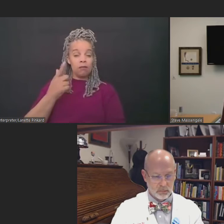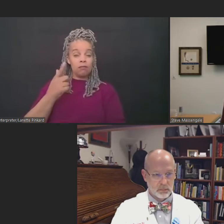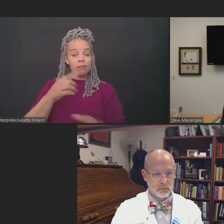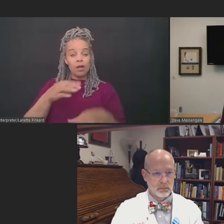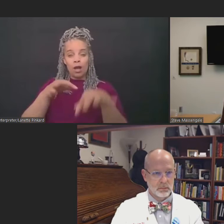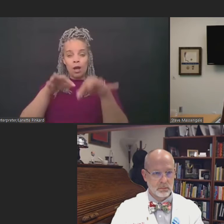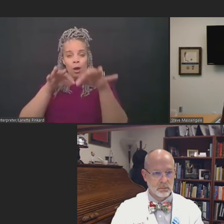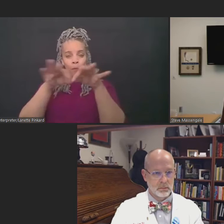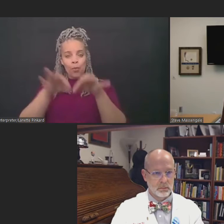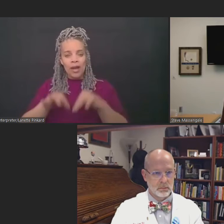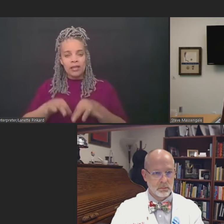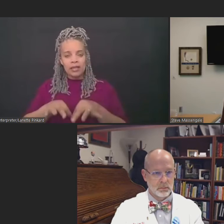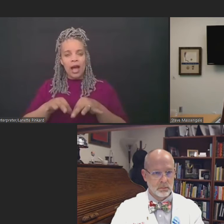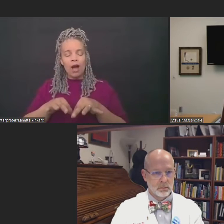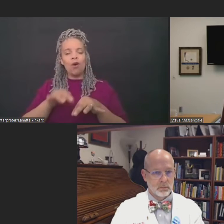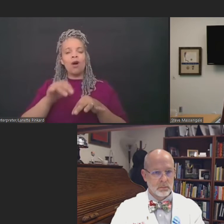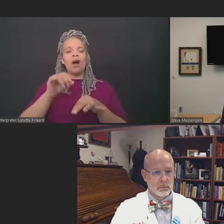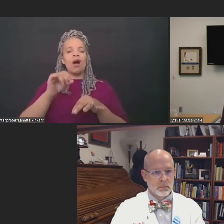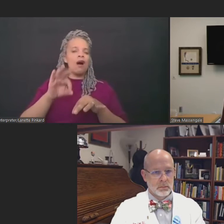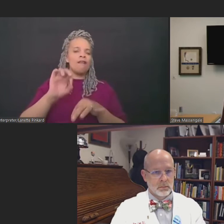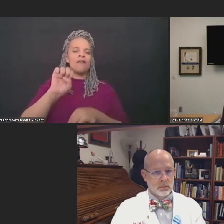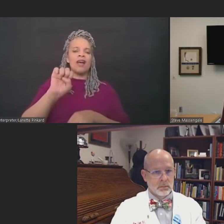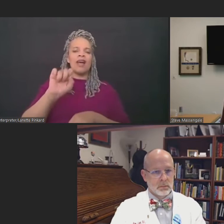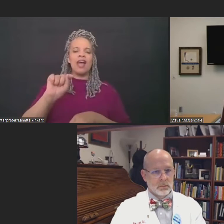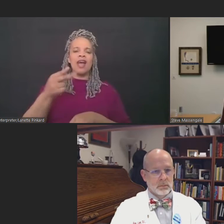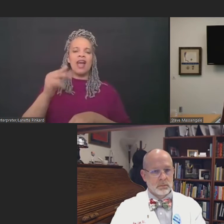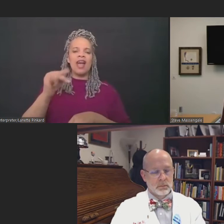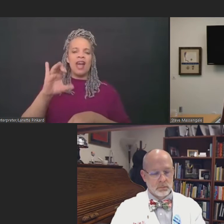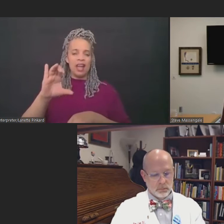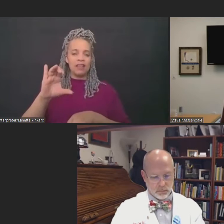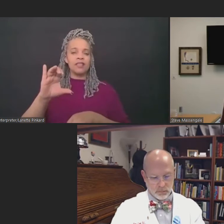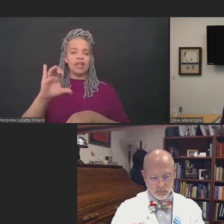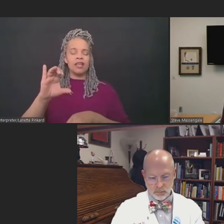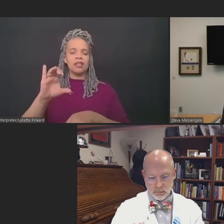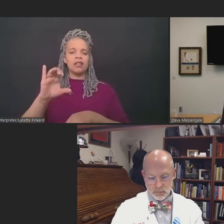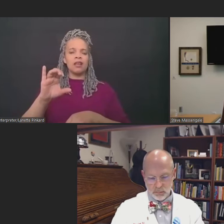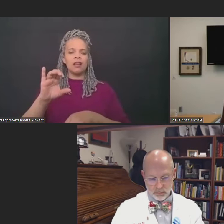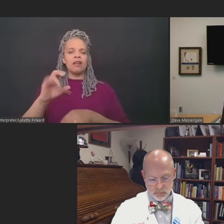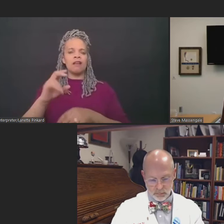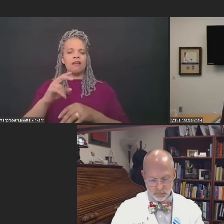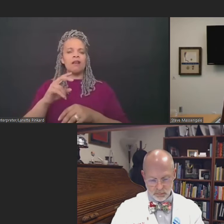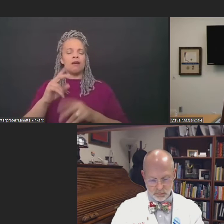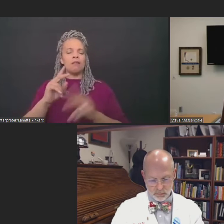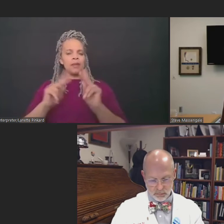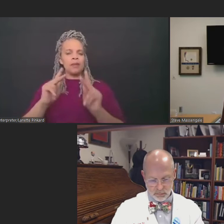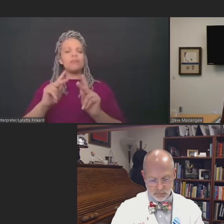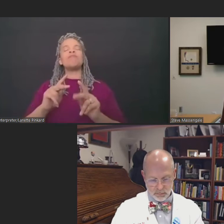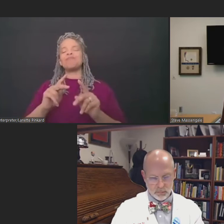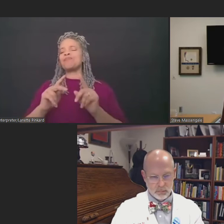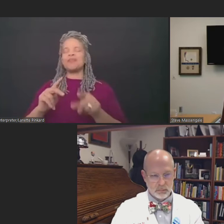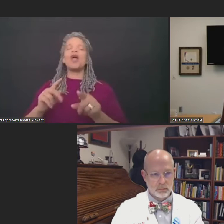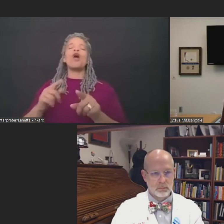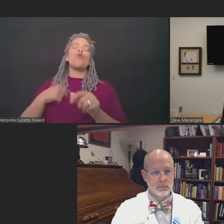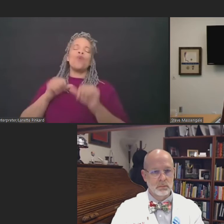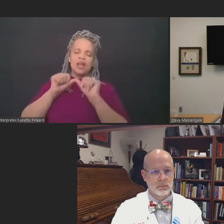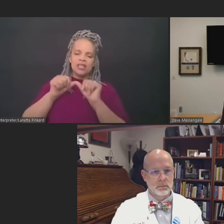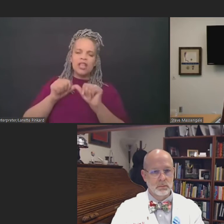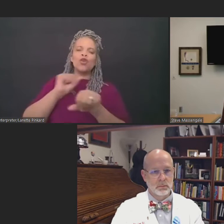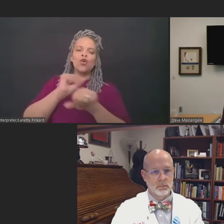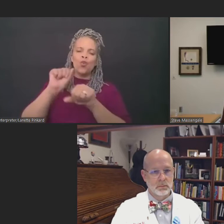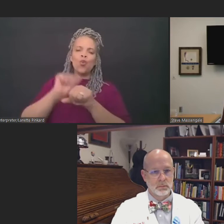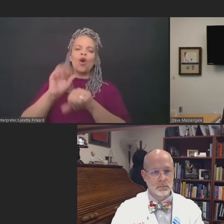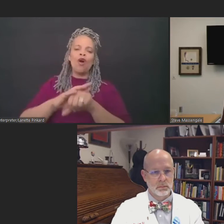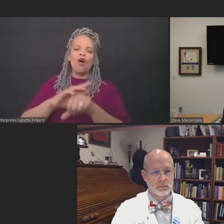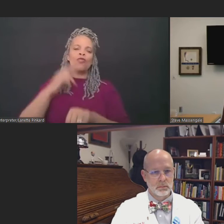for this figure? Yeah, we continue to work on the race and ethnicity breakdown of